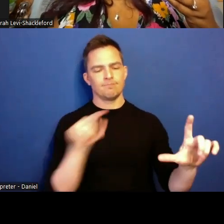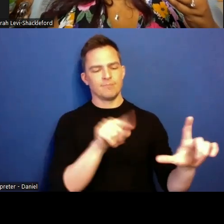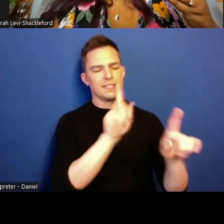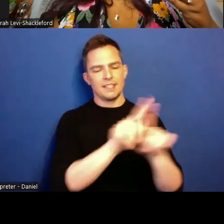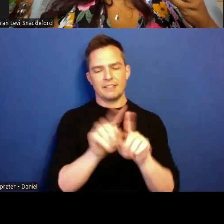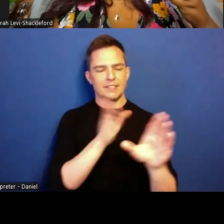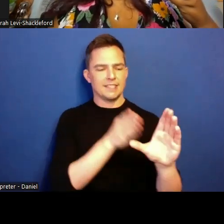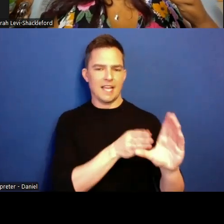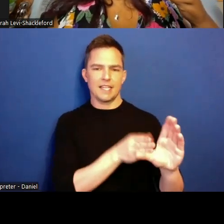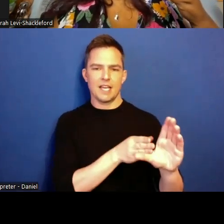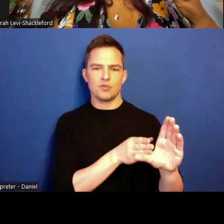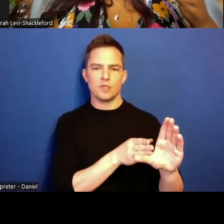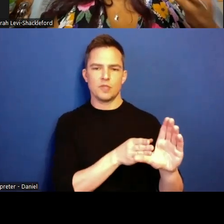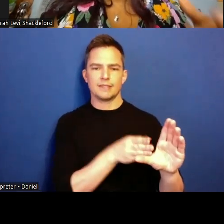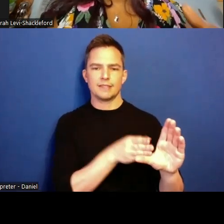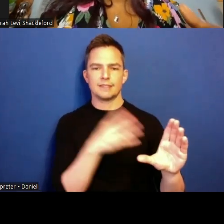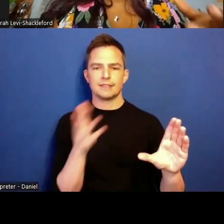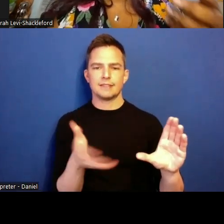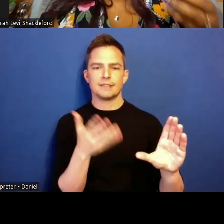psychiatric